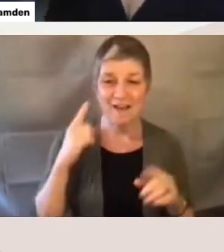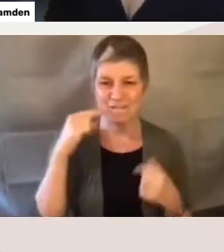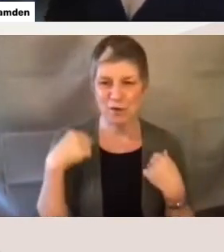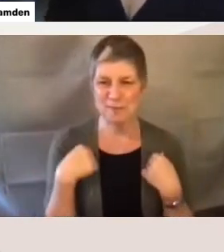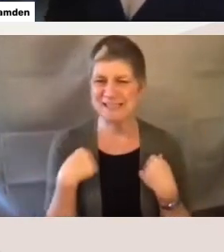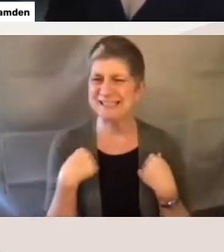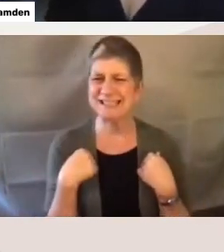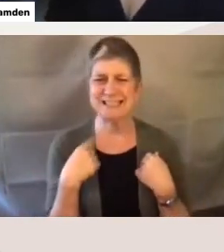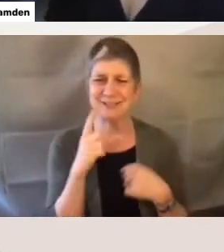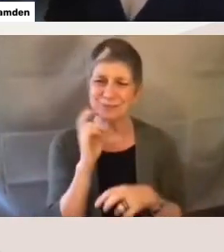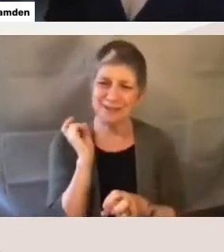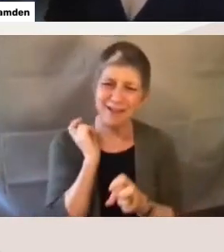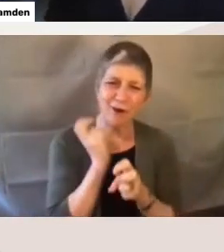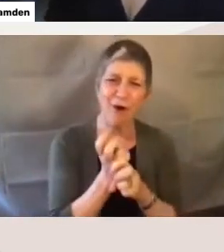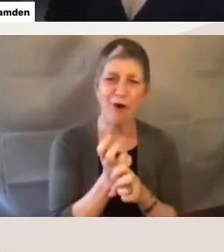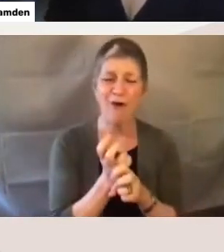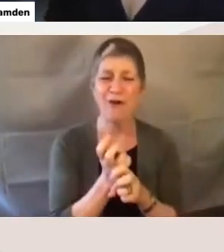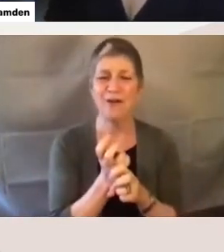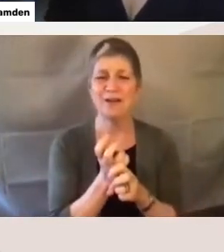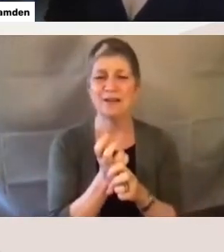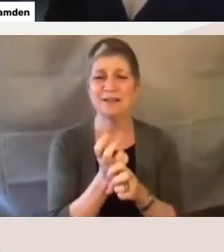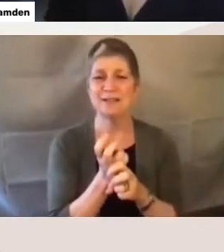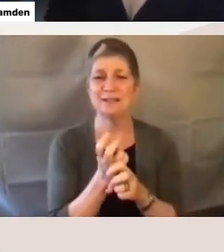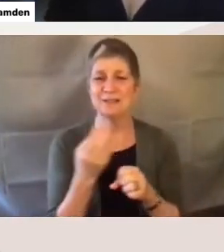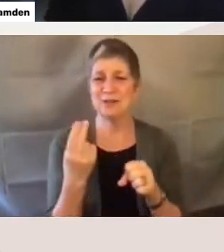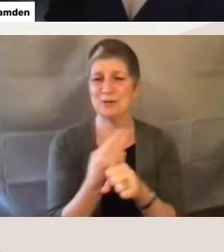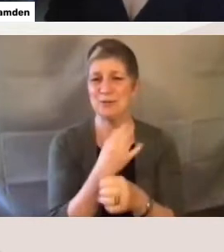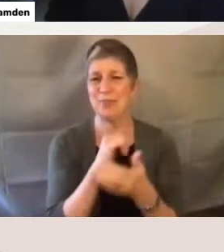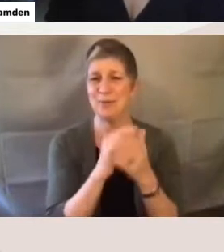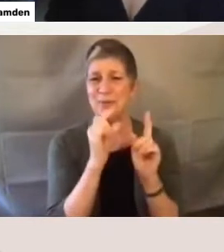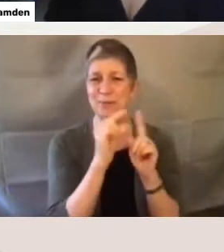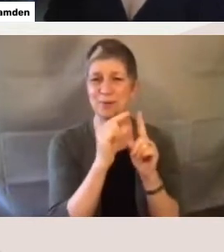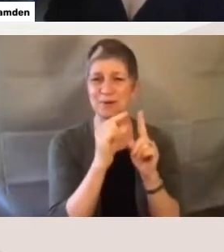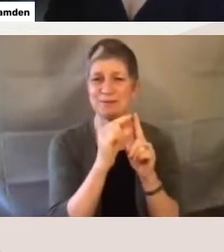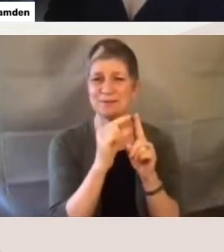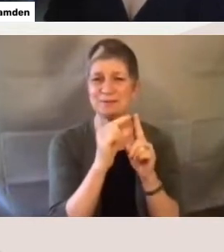was really hard to use the word,